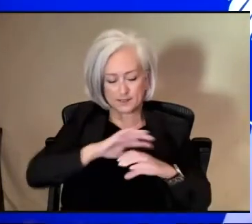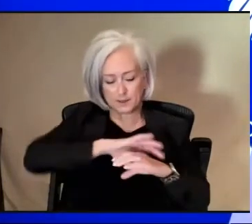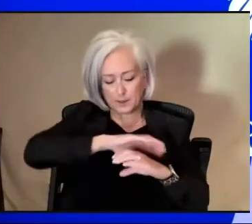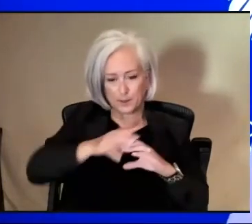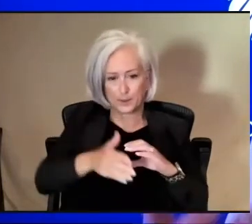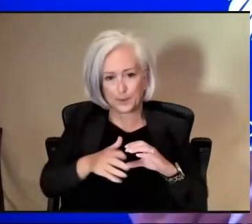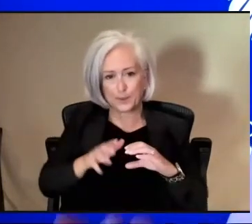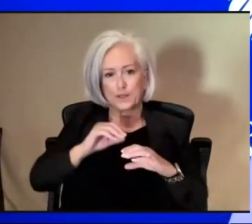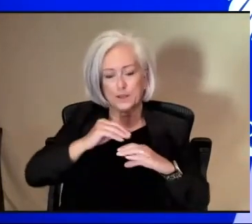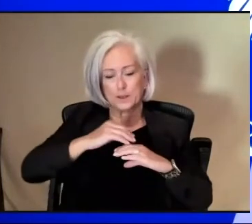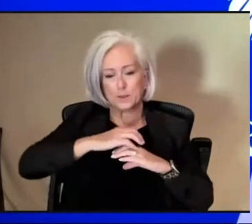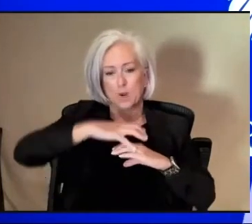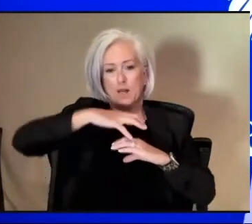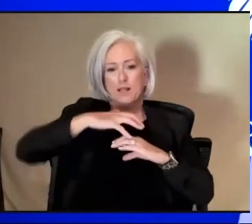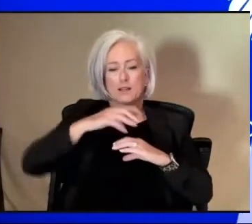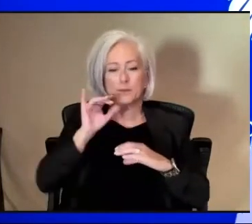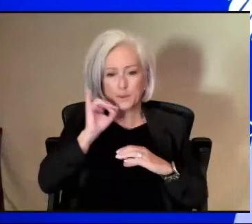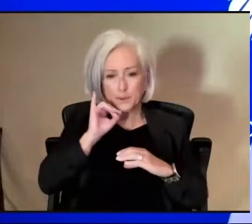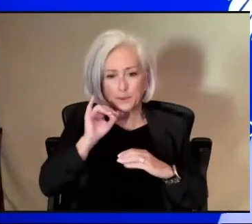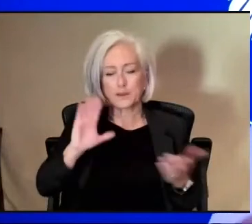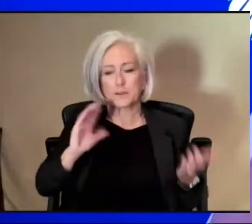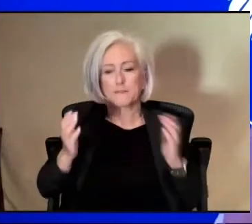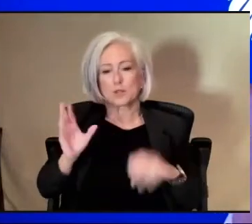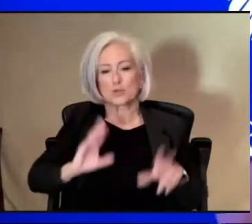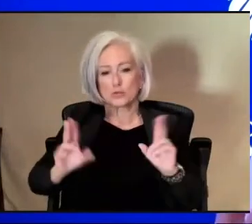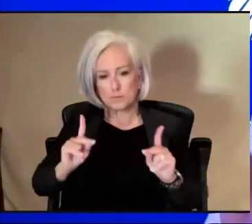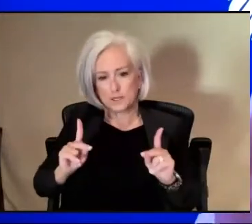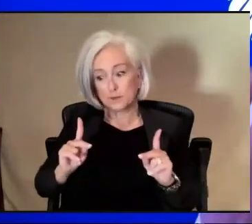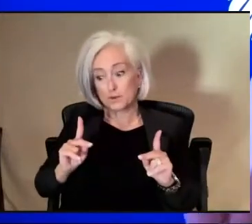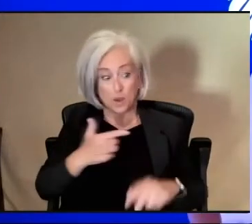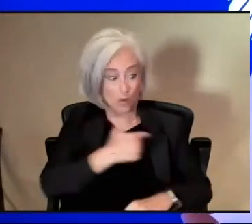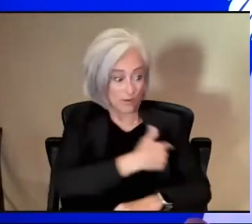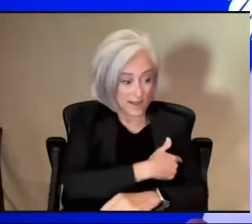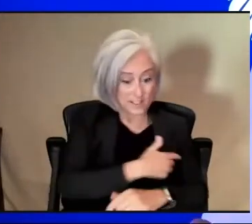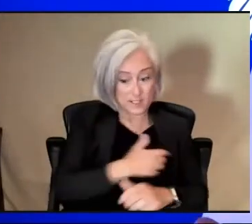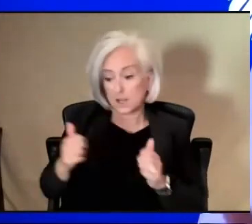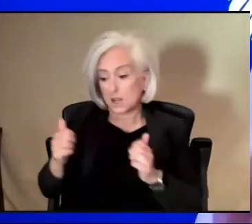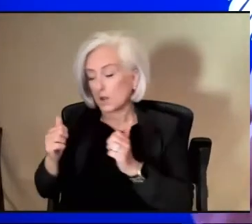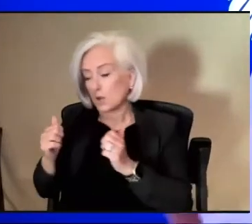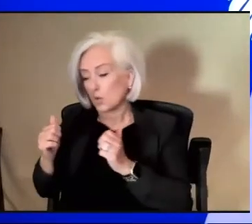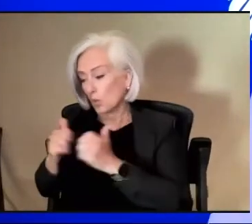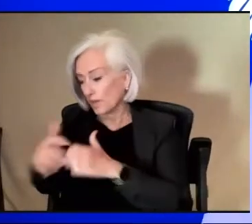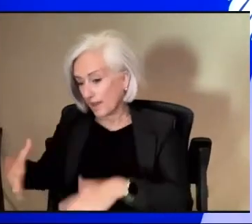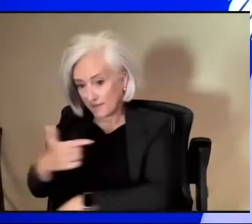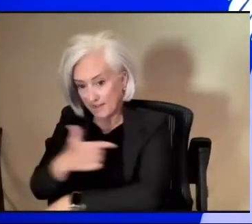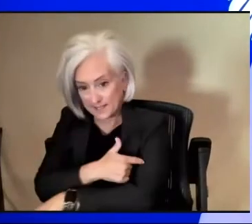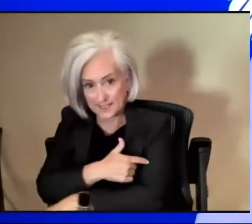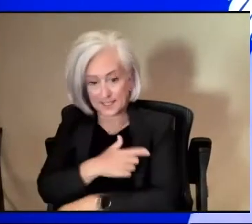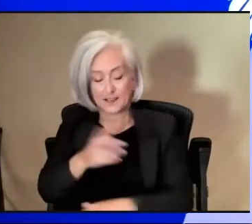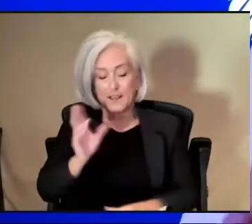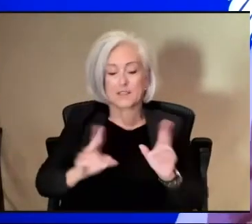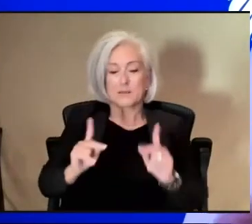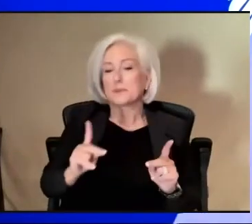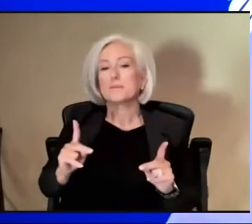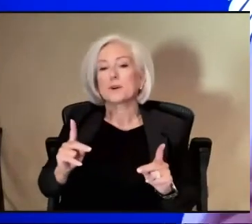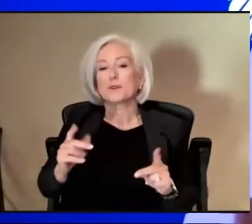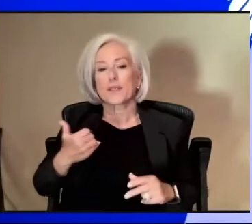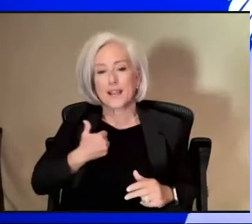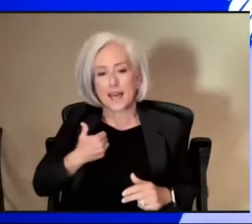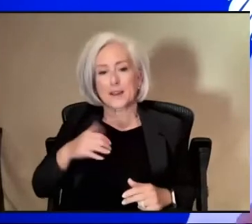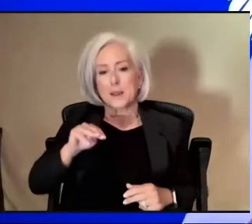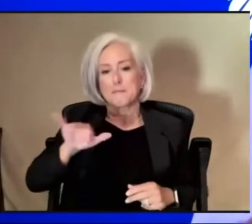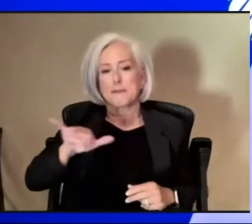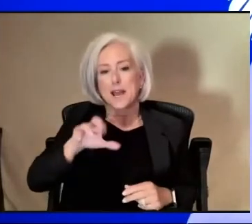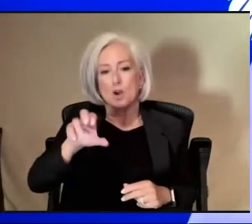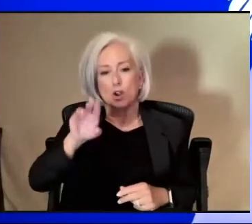versus persons who got the infection. And the people who got the infection had multiple